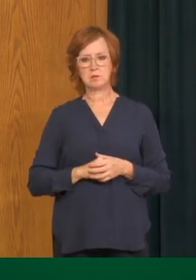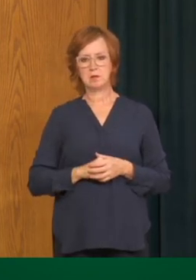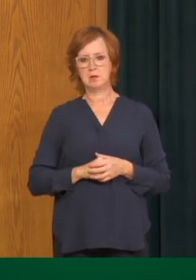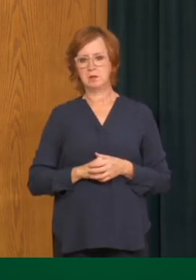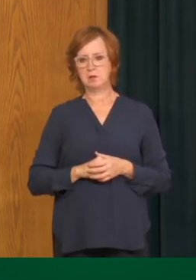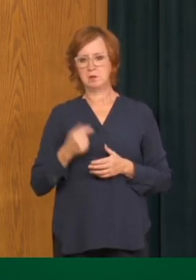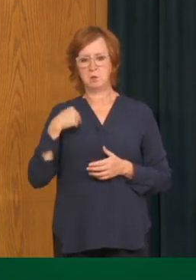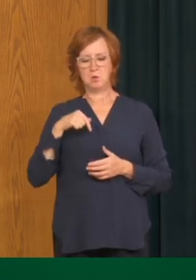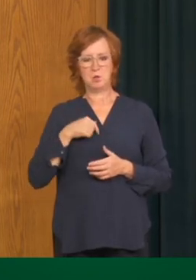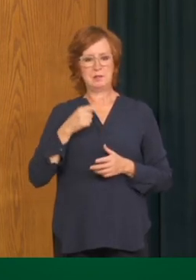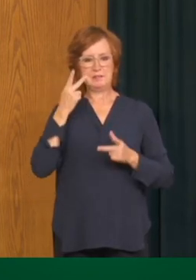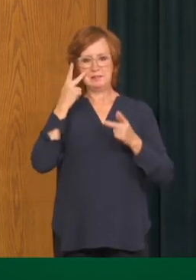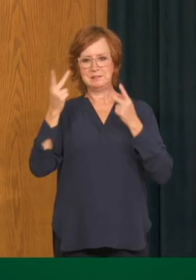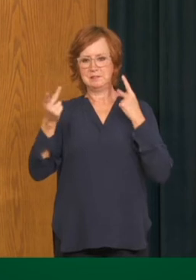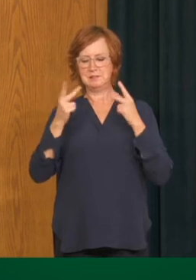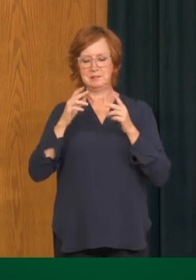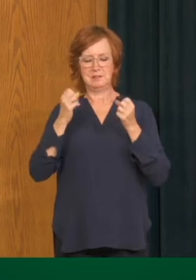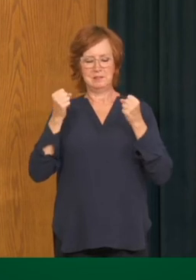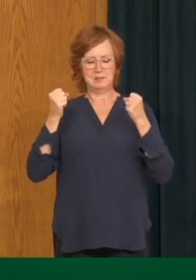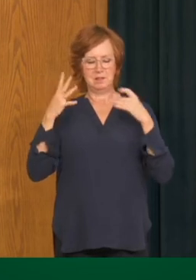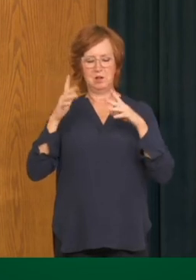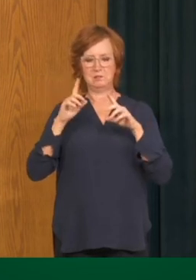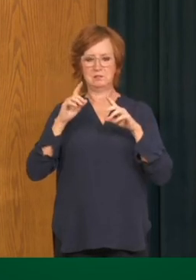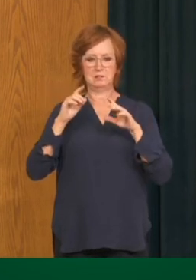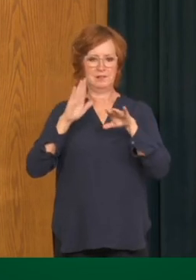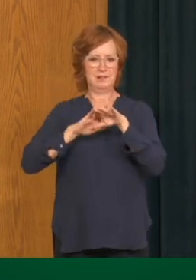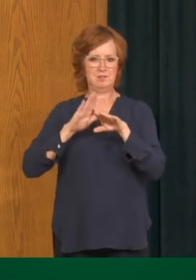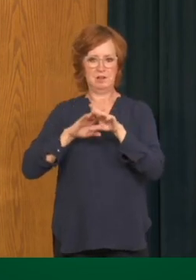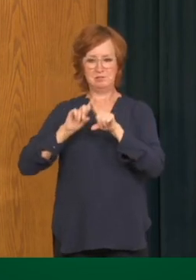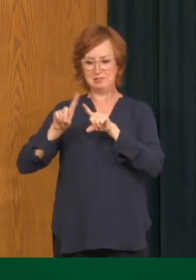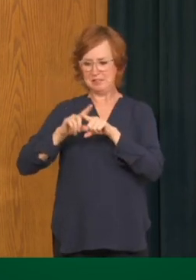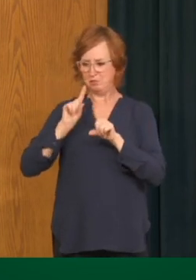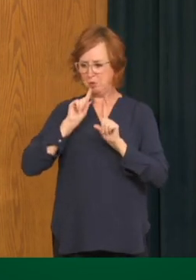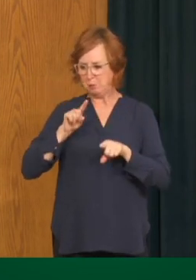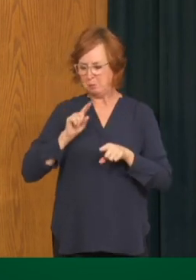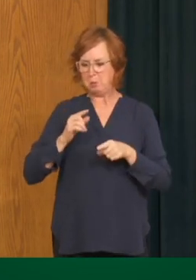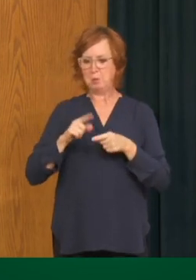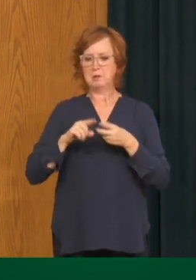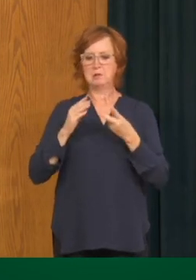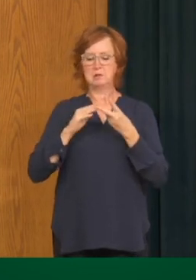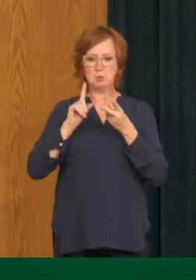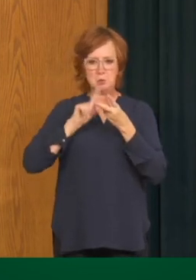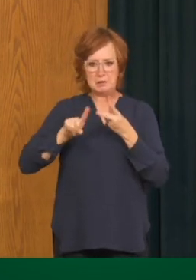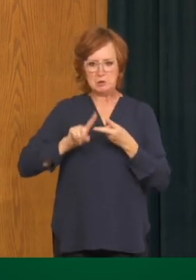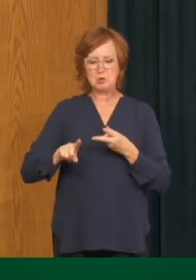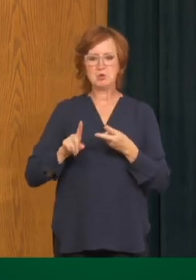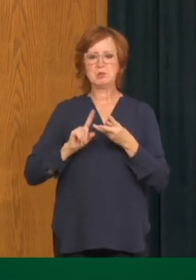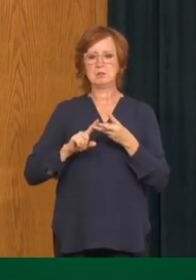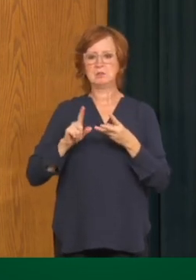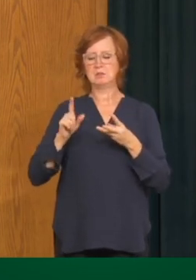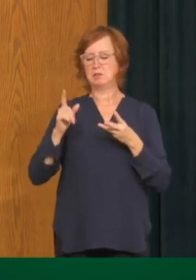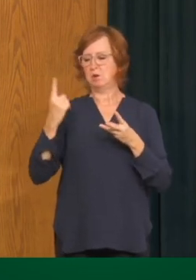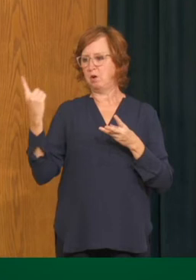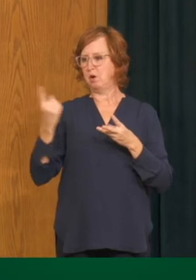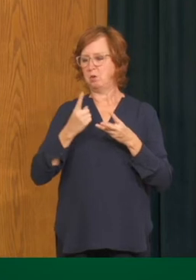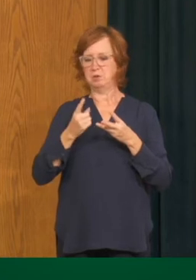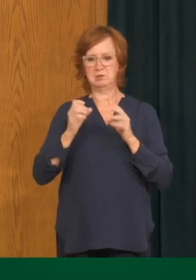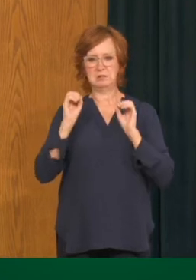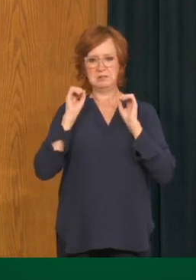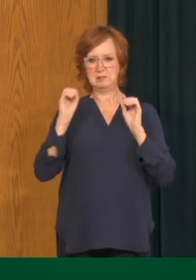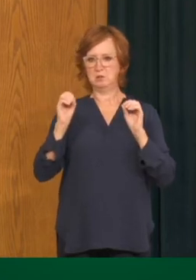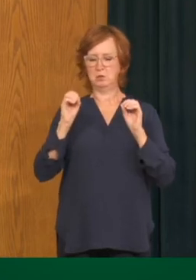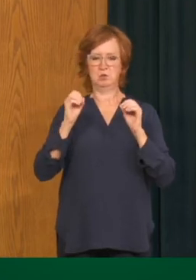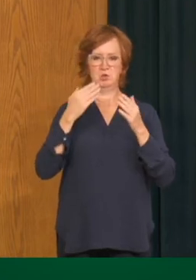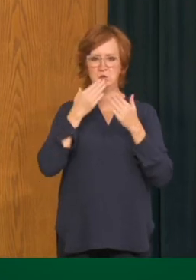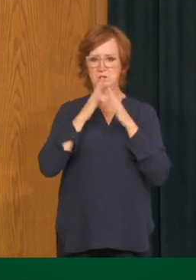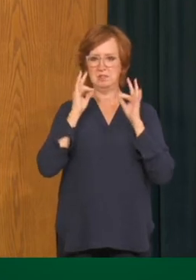think anything we do in public health, you have to balance the benefits and the risks. That was true for any other sector that has reopened. Otherwise,